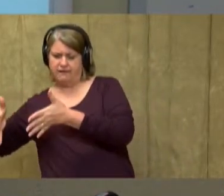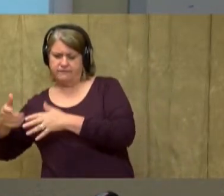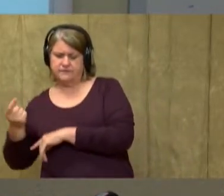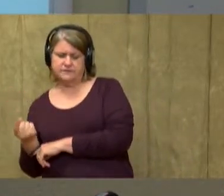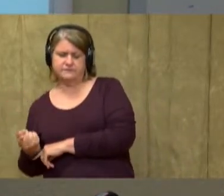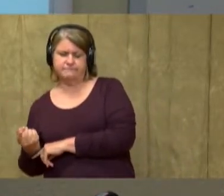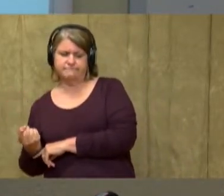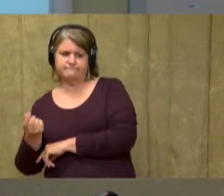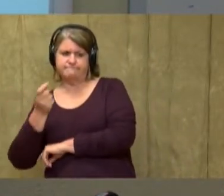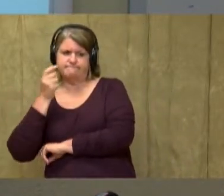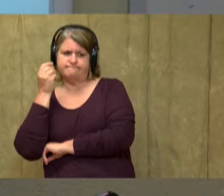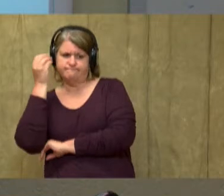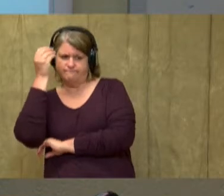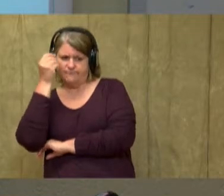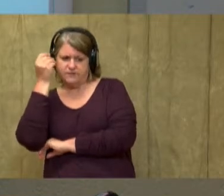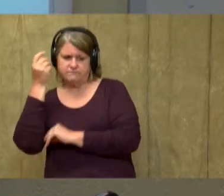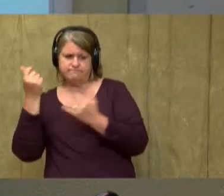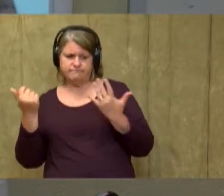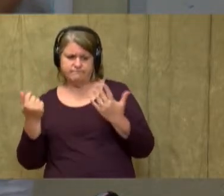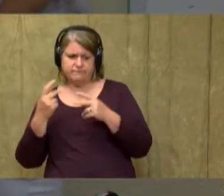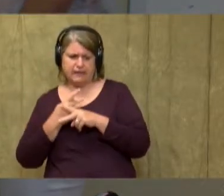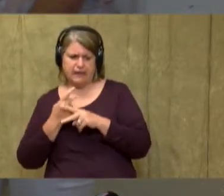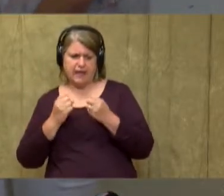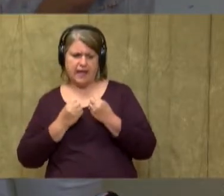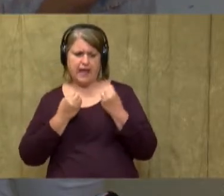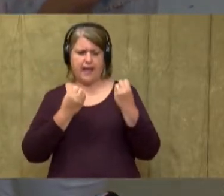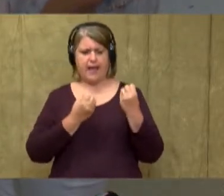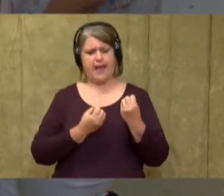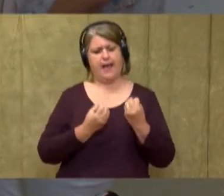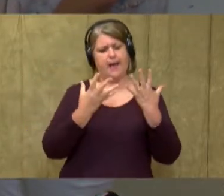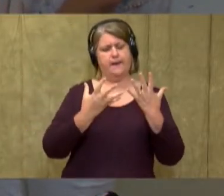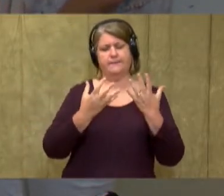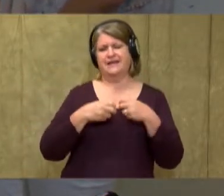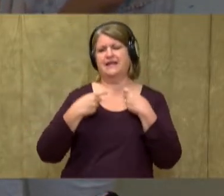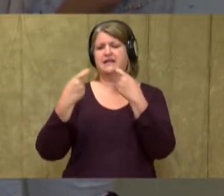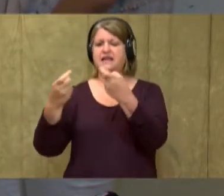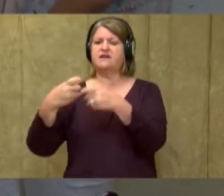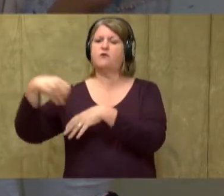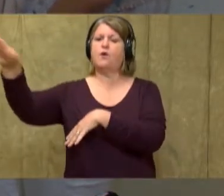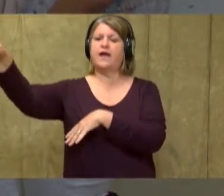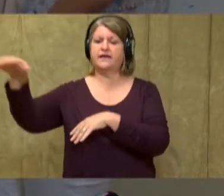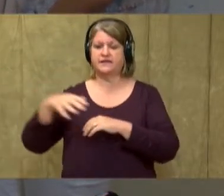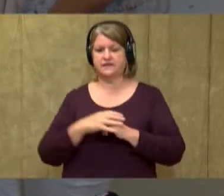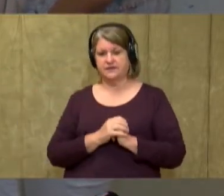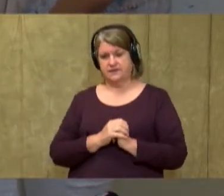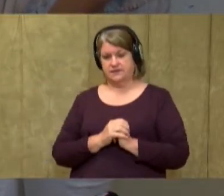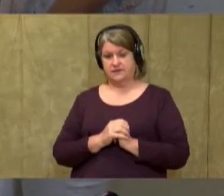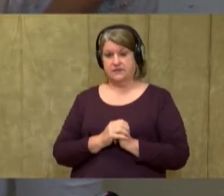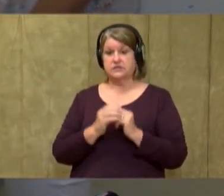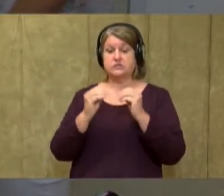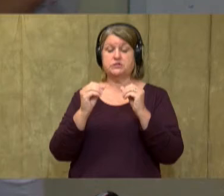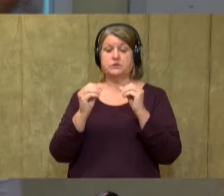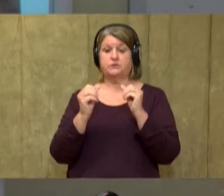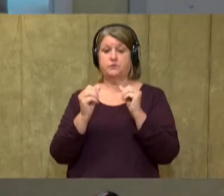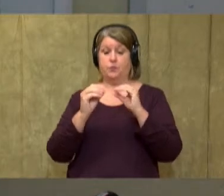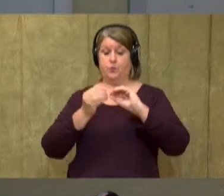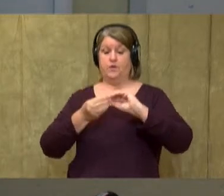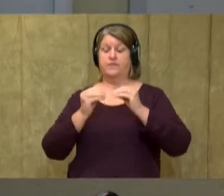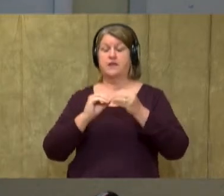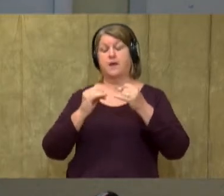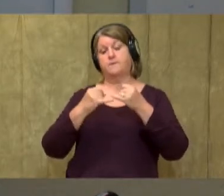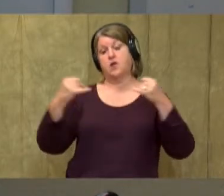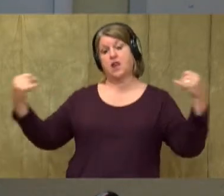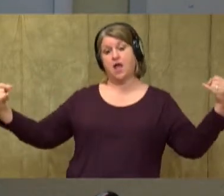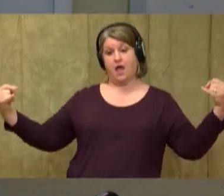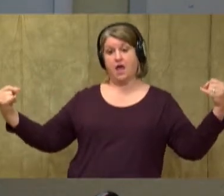And I need to figure out how much I gave away. So, with my number line, I'm going to start